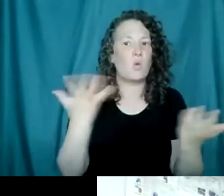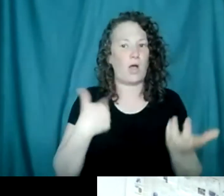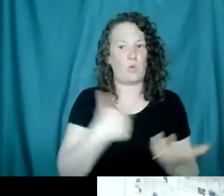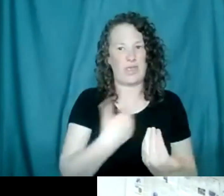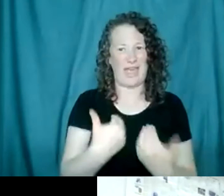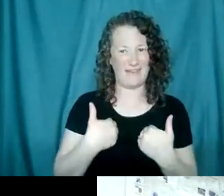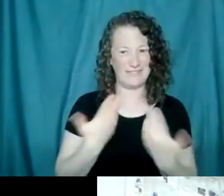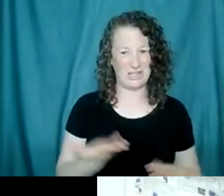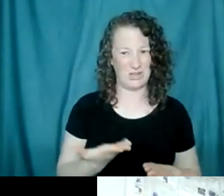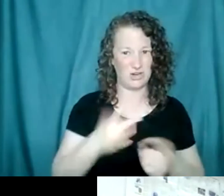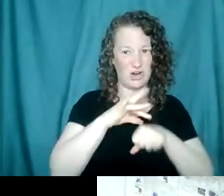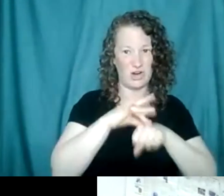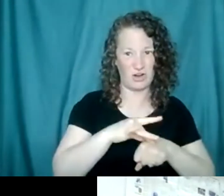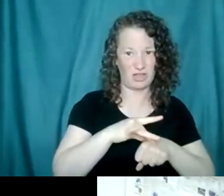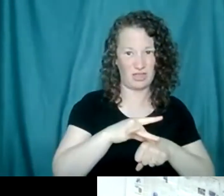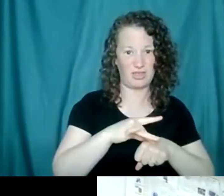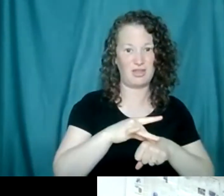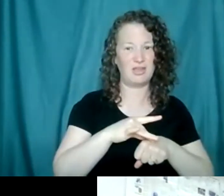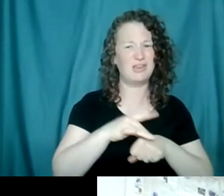It's so hard to grow plants on